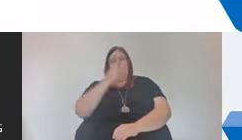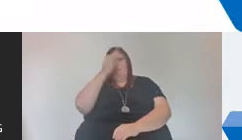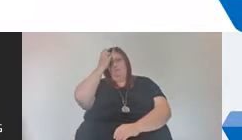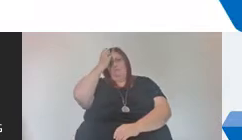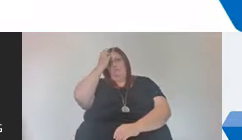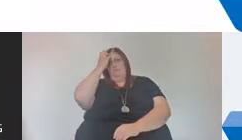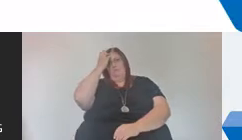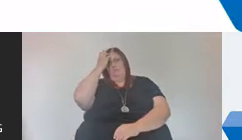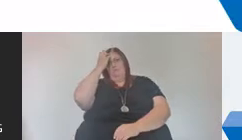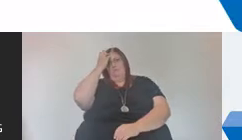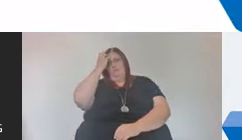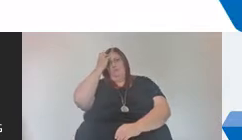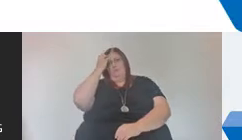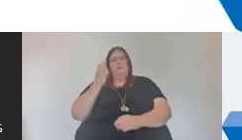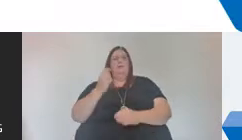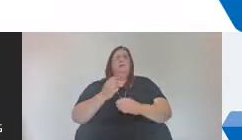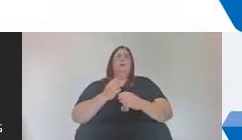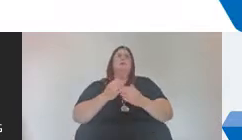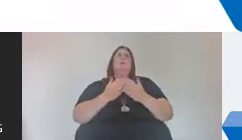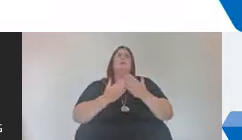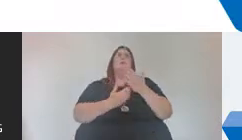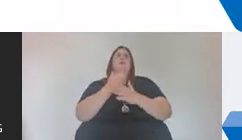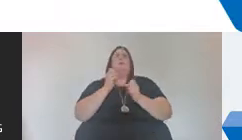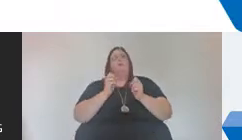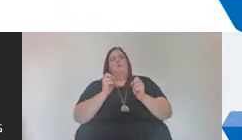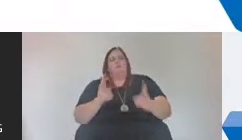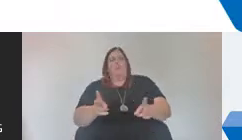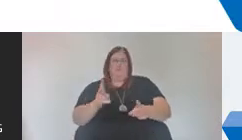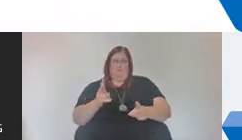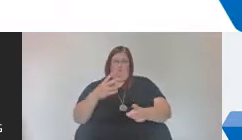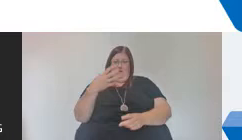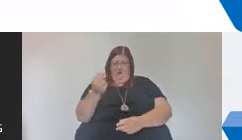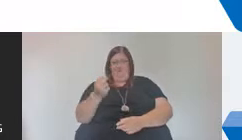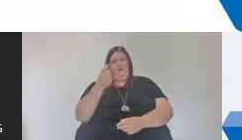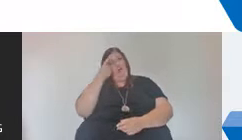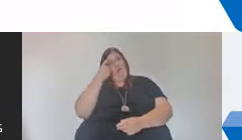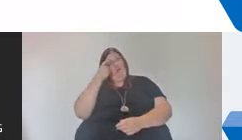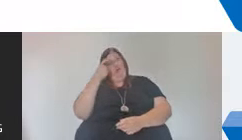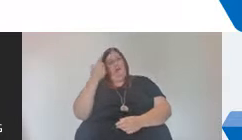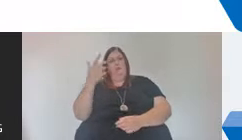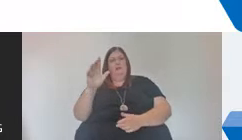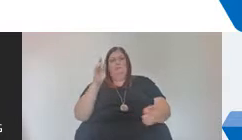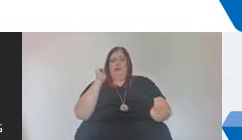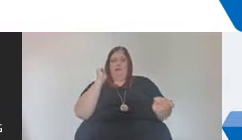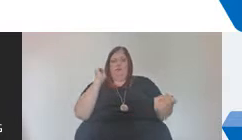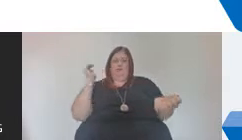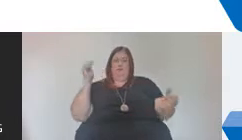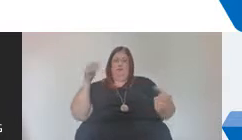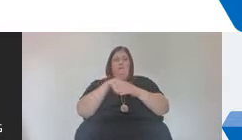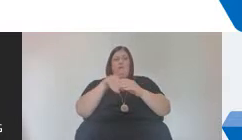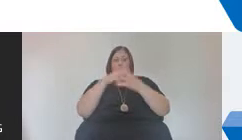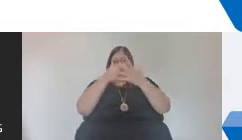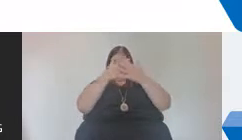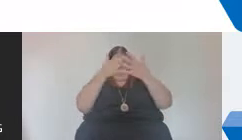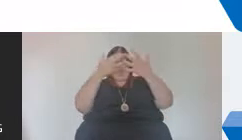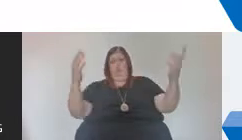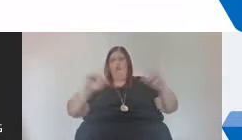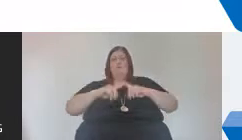So the new approach that we have around integrated care is really involving all parts of